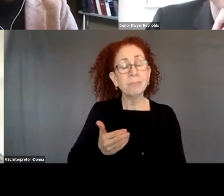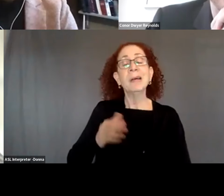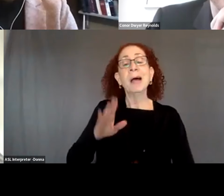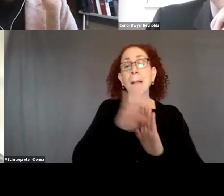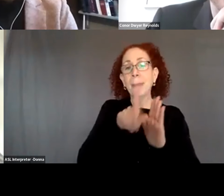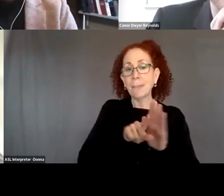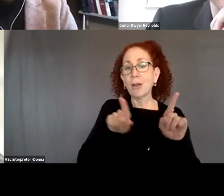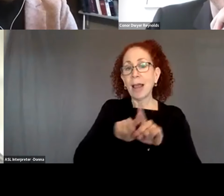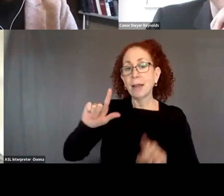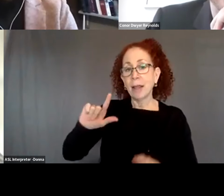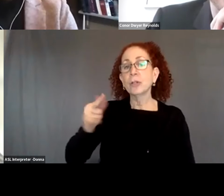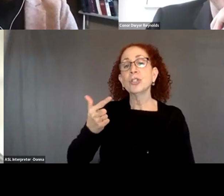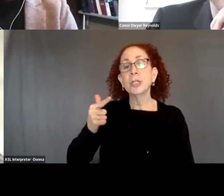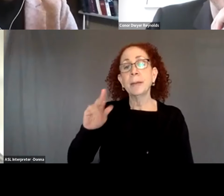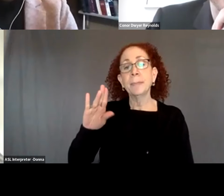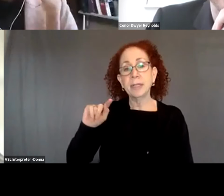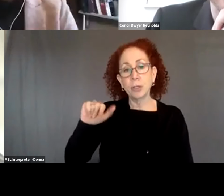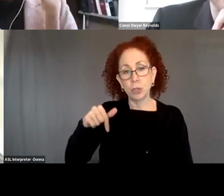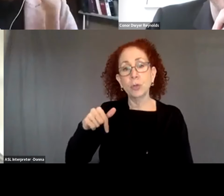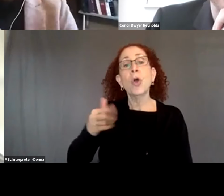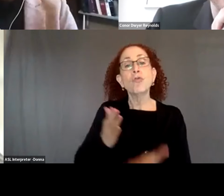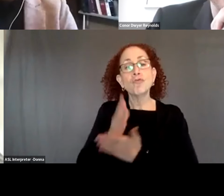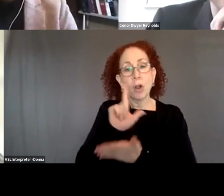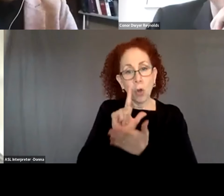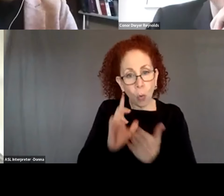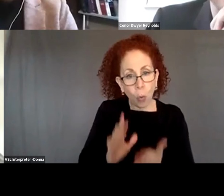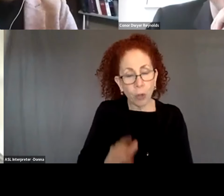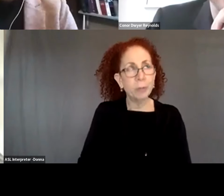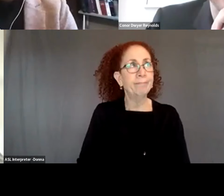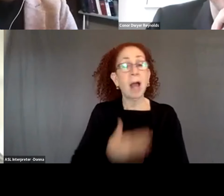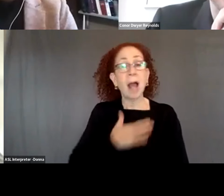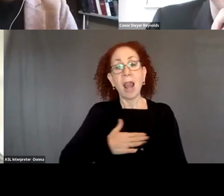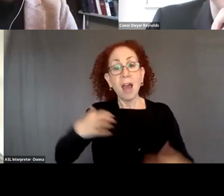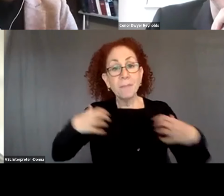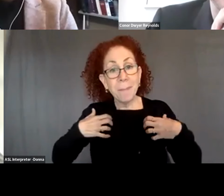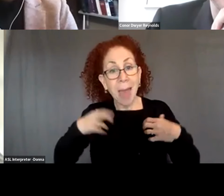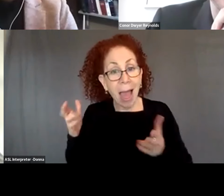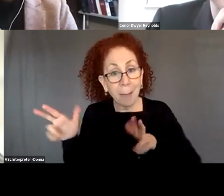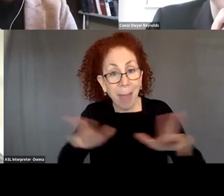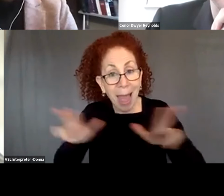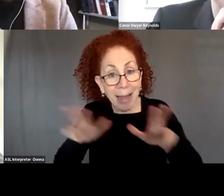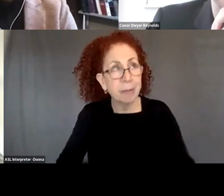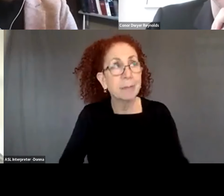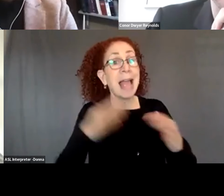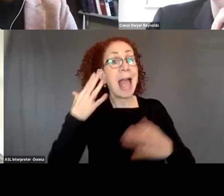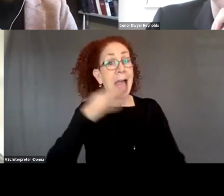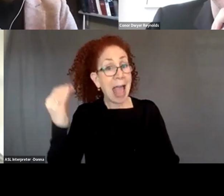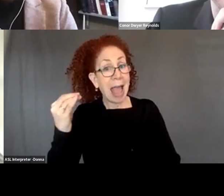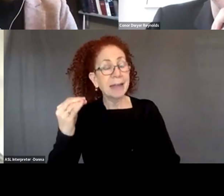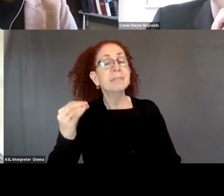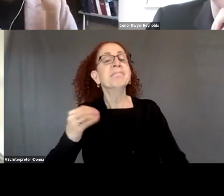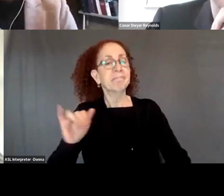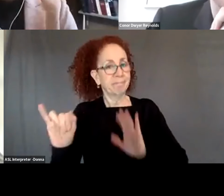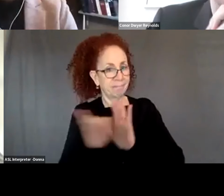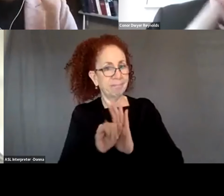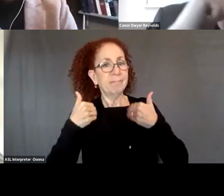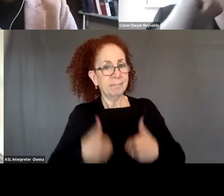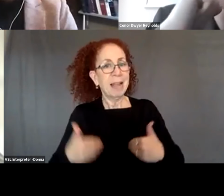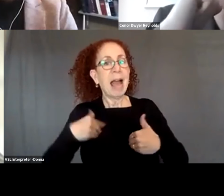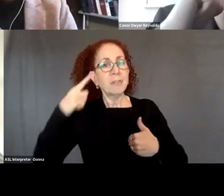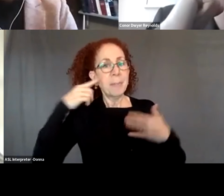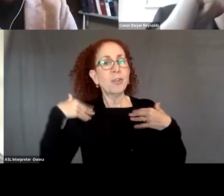an LGBTQ rights lawyer and somebody who loves backpacking, but also by self-identifying as a person with a mental health